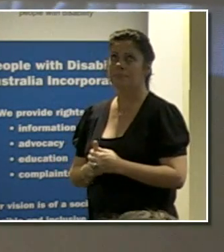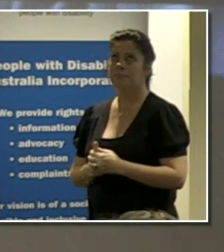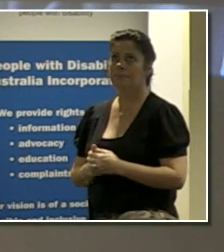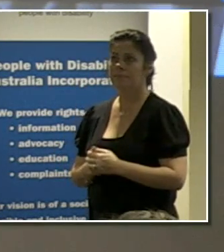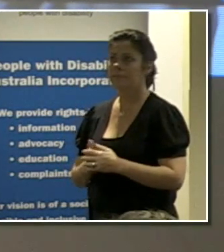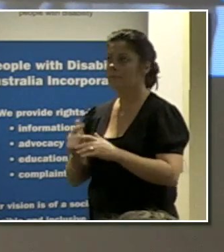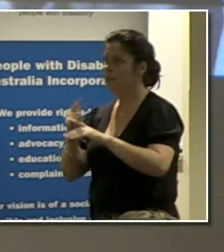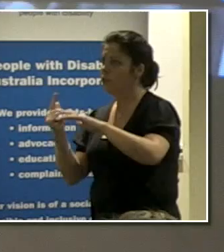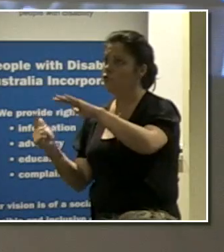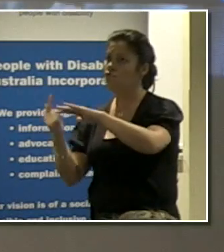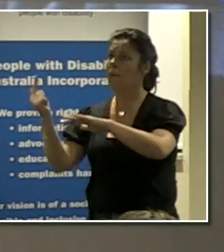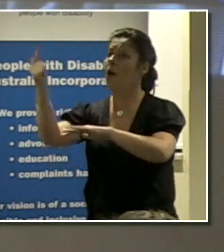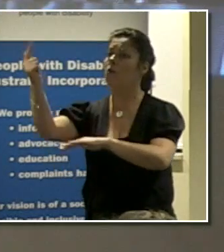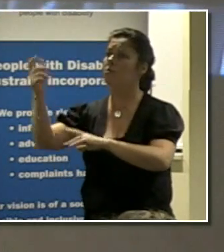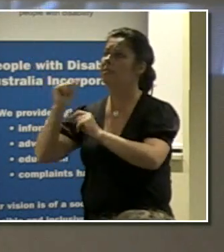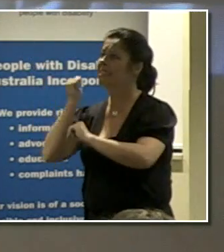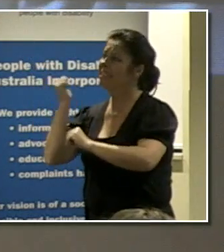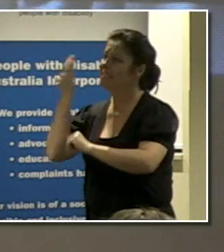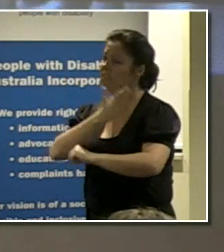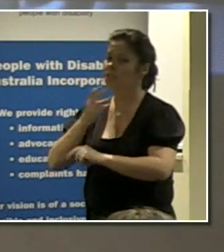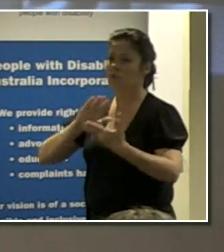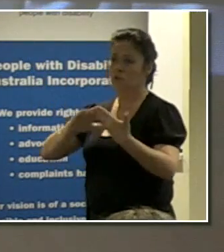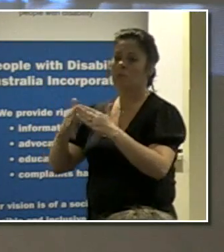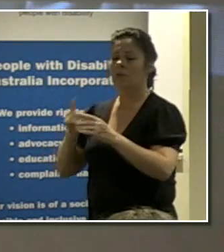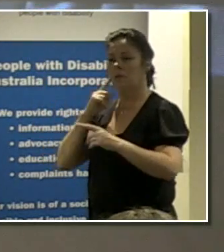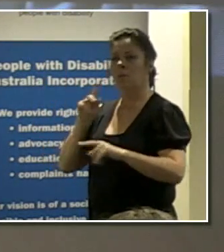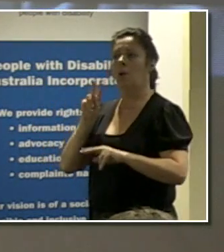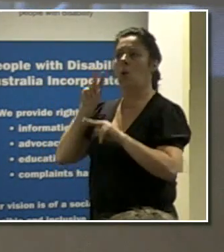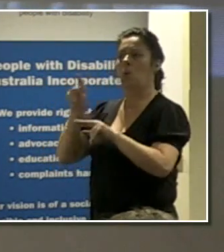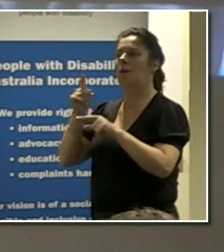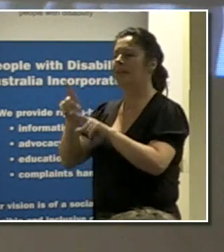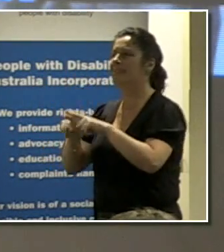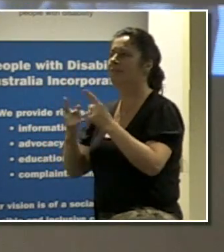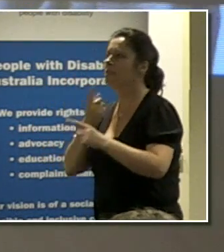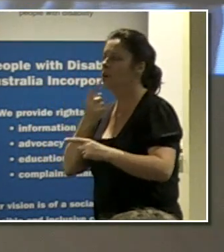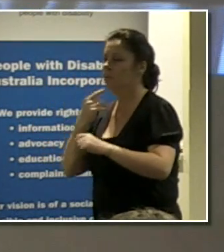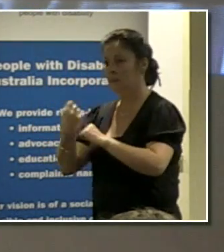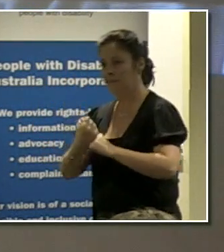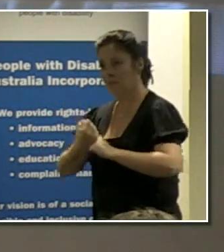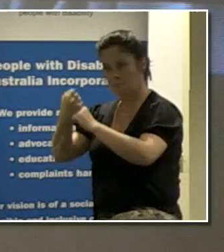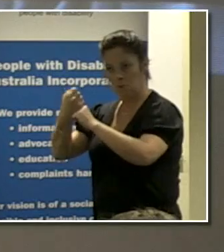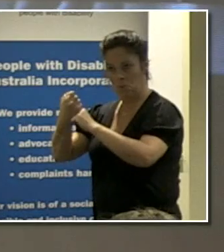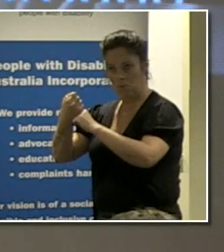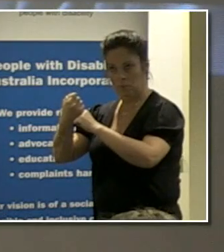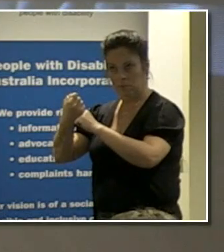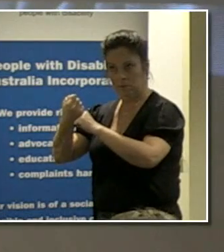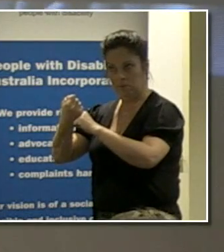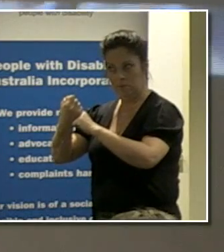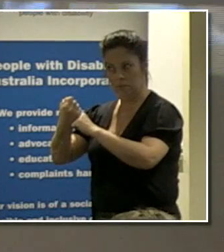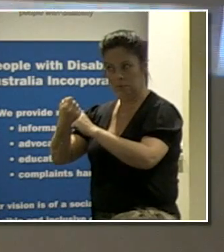remote Indigenous communities are ones in which we're looking at different types of models around community support as distinct